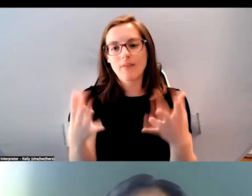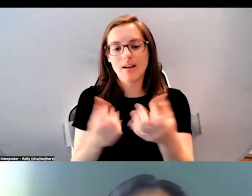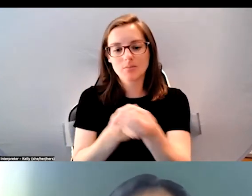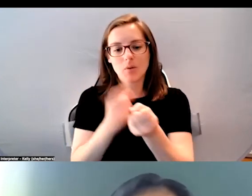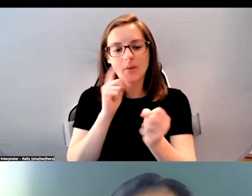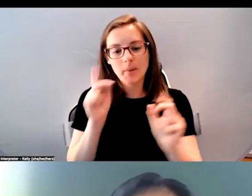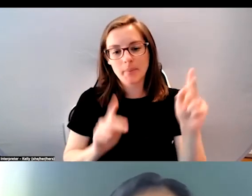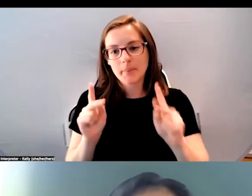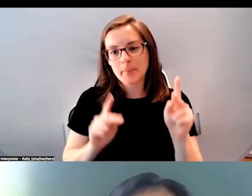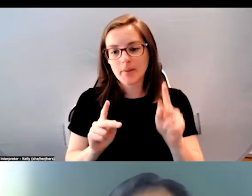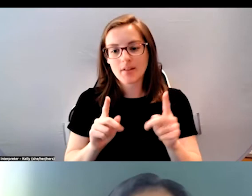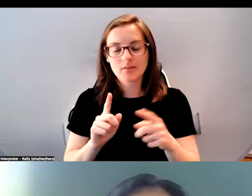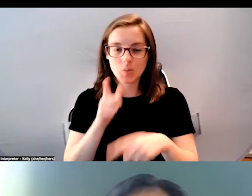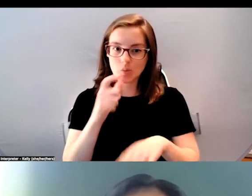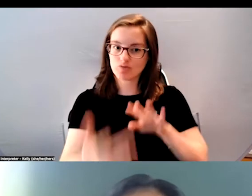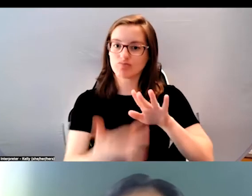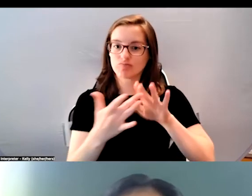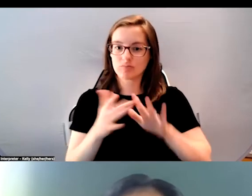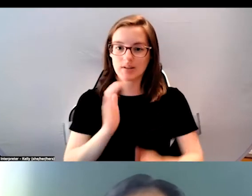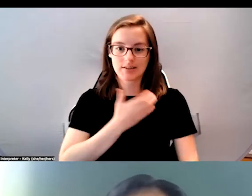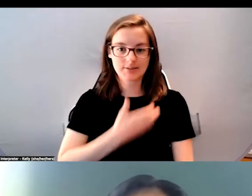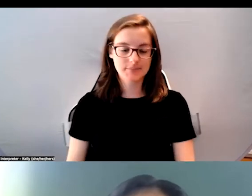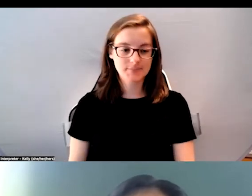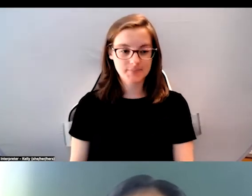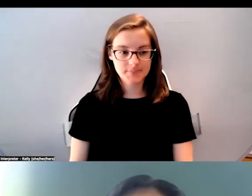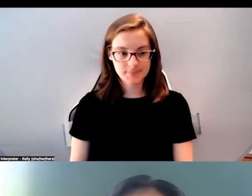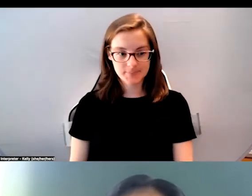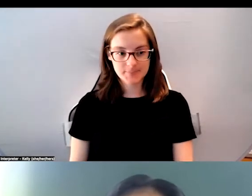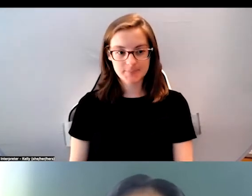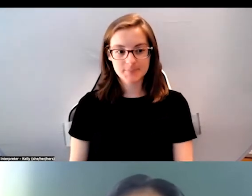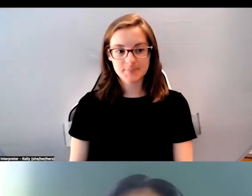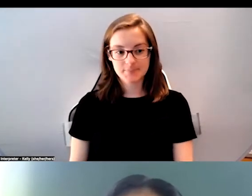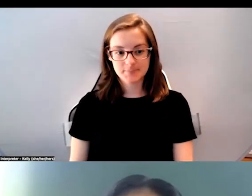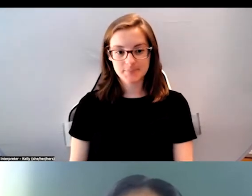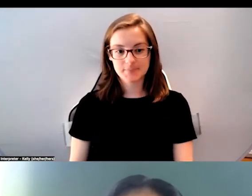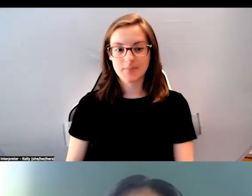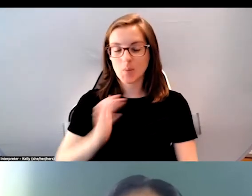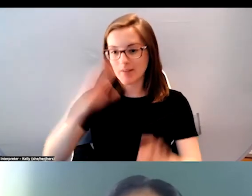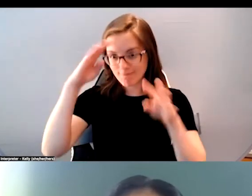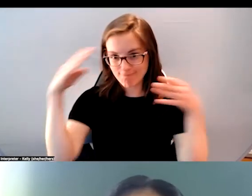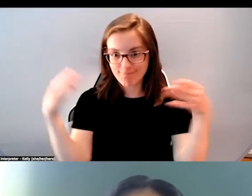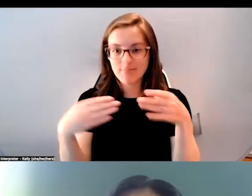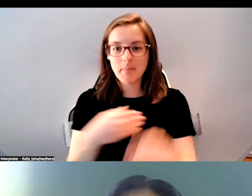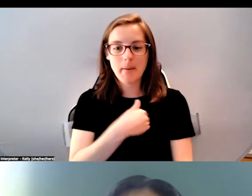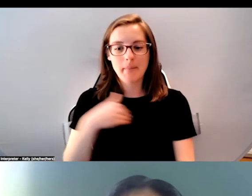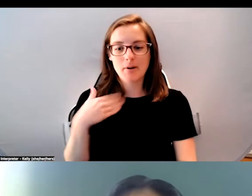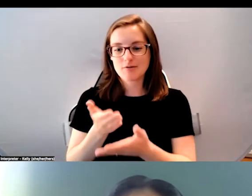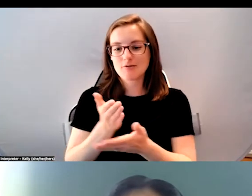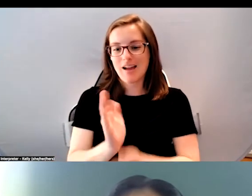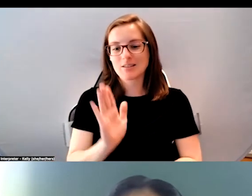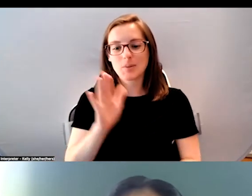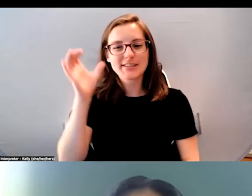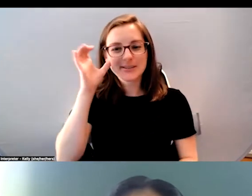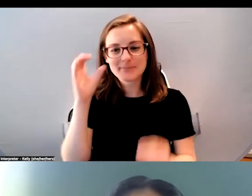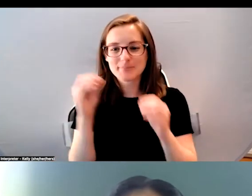help. And we are focused on member rights, which you'll hear a little bit more about in a bit.